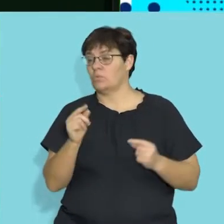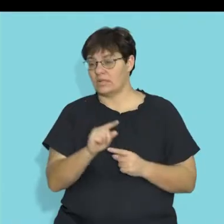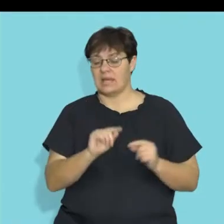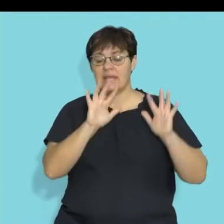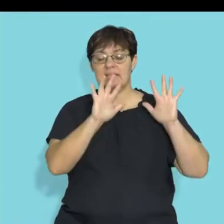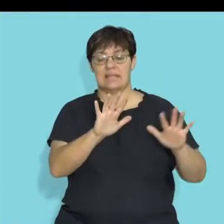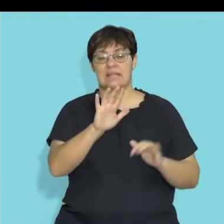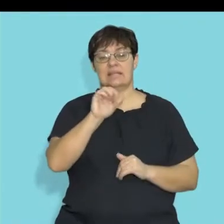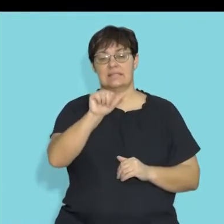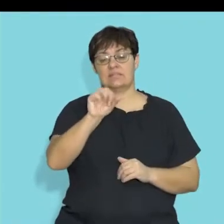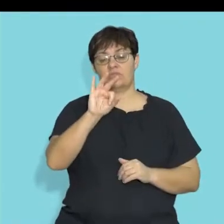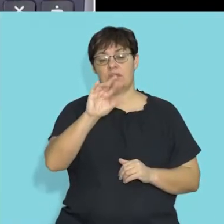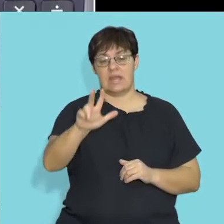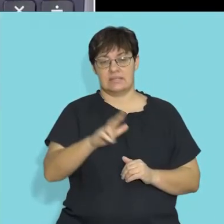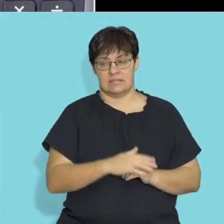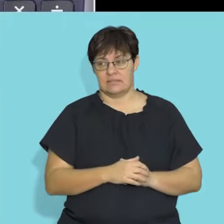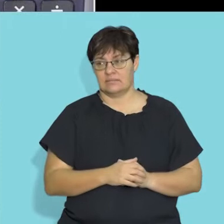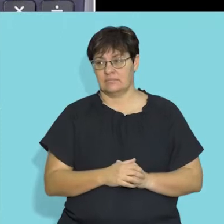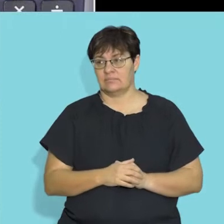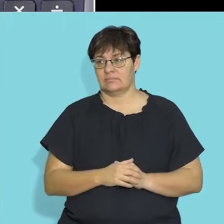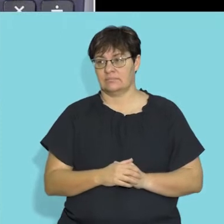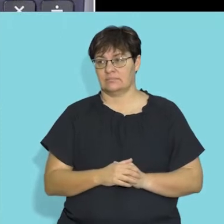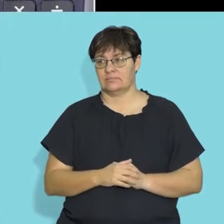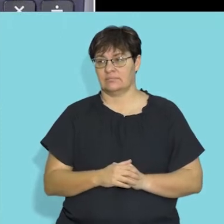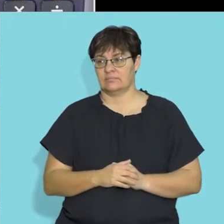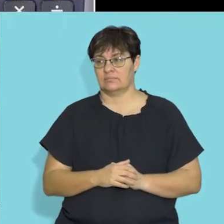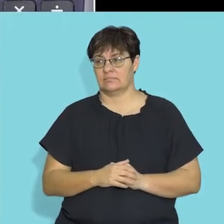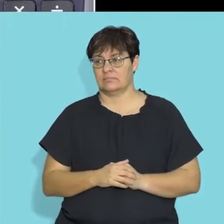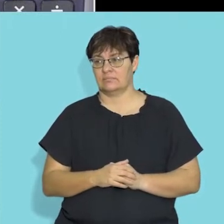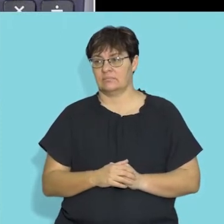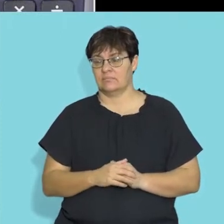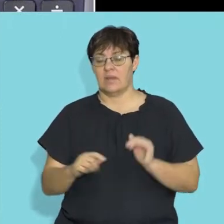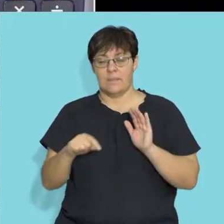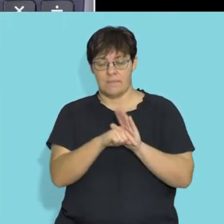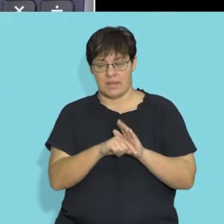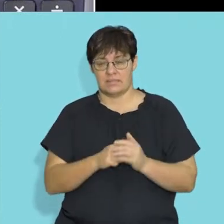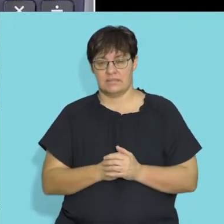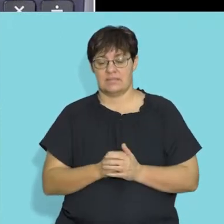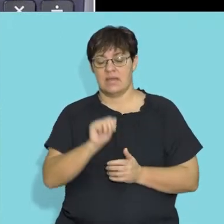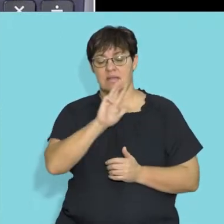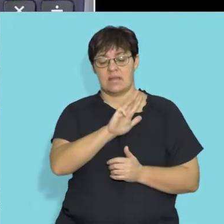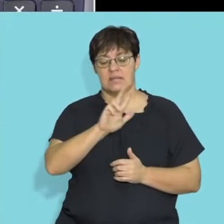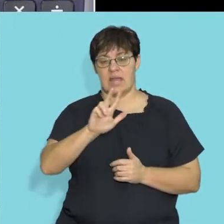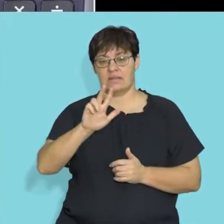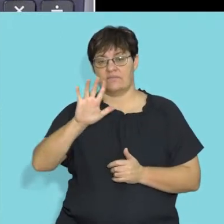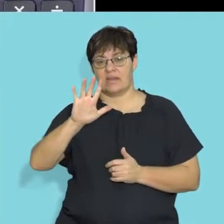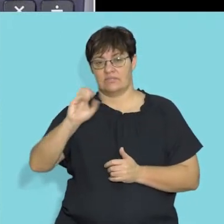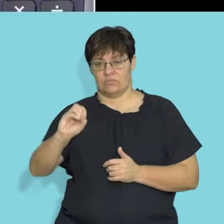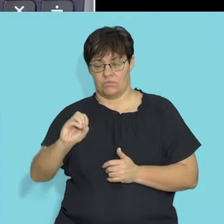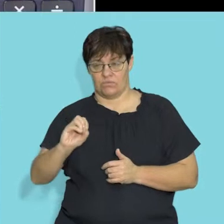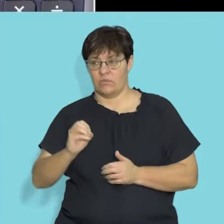What you'll do is you'll take the 10638, let's do that, 10638